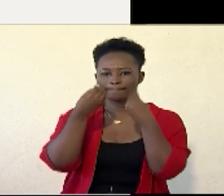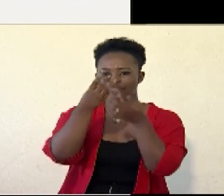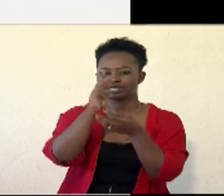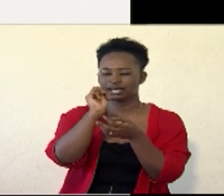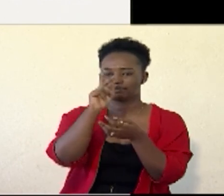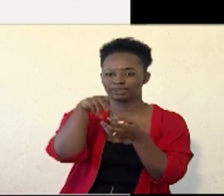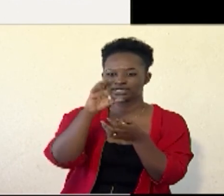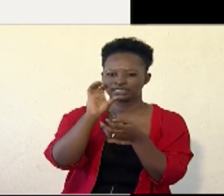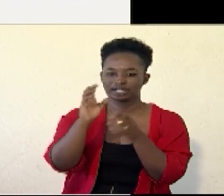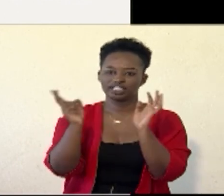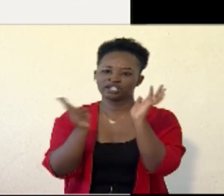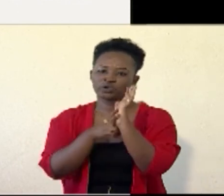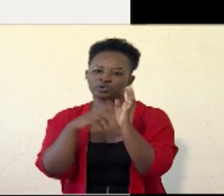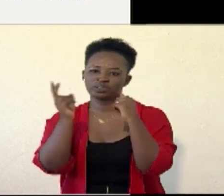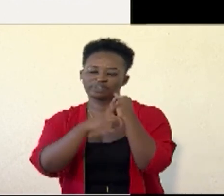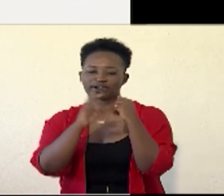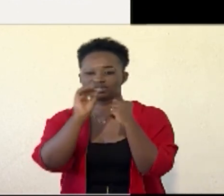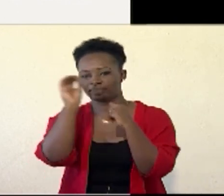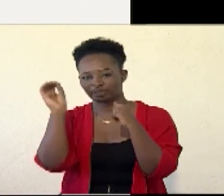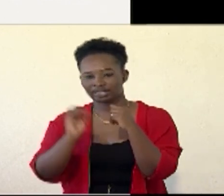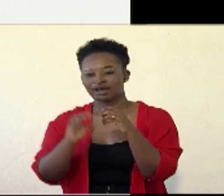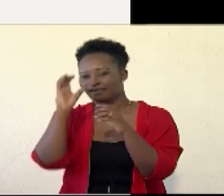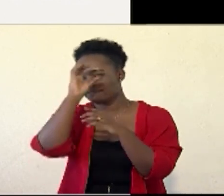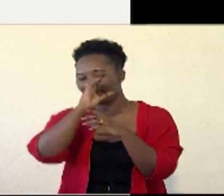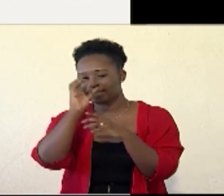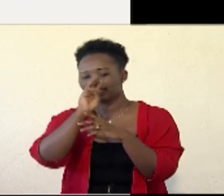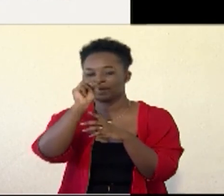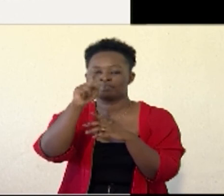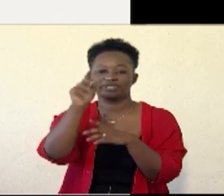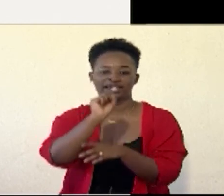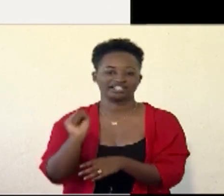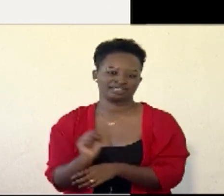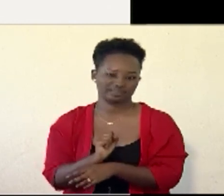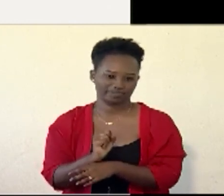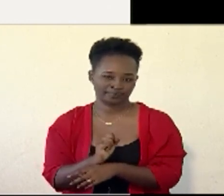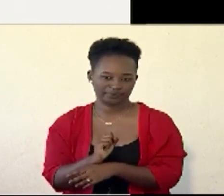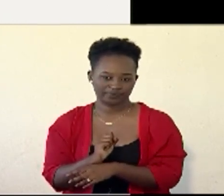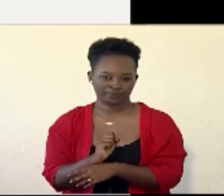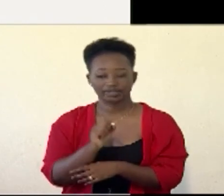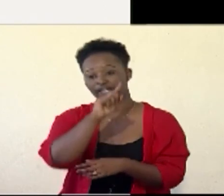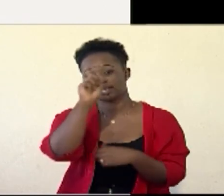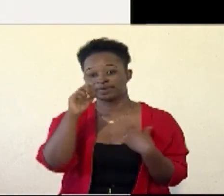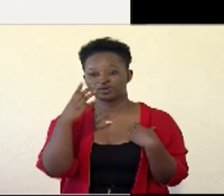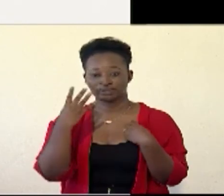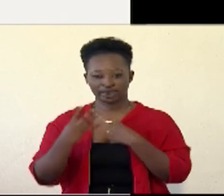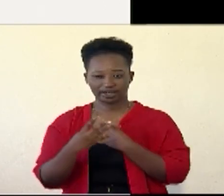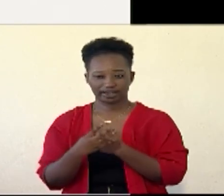is 70%, find marginal propensity to save. The fourth